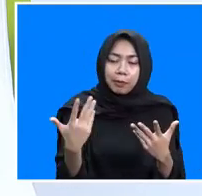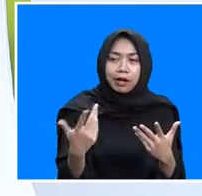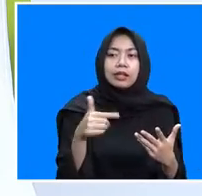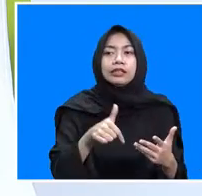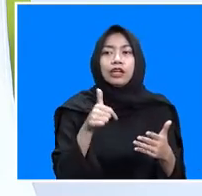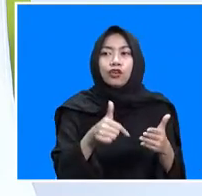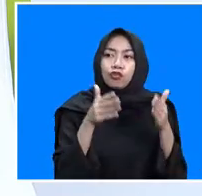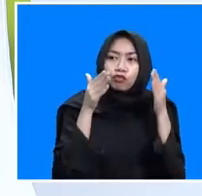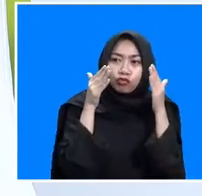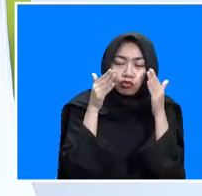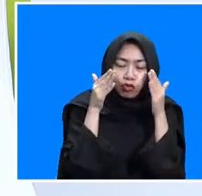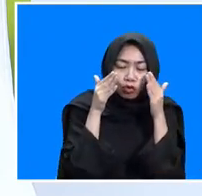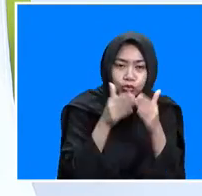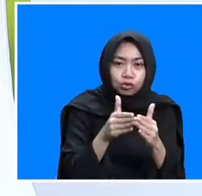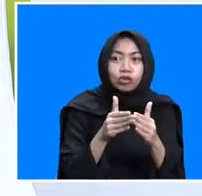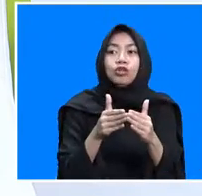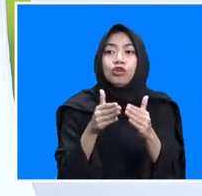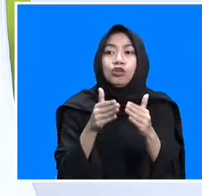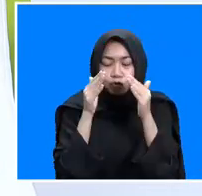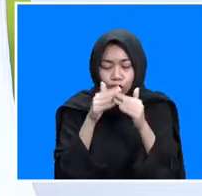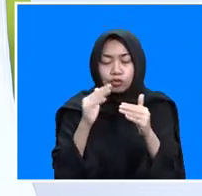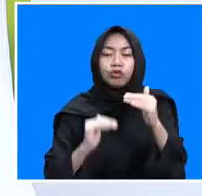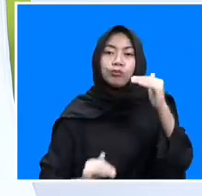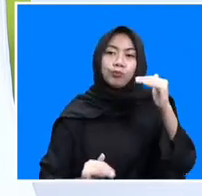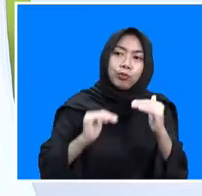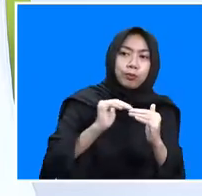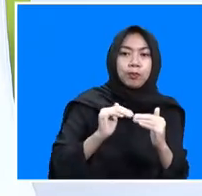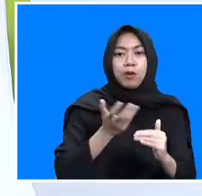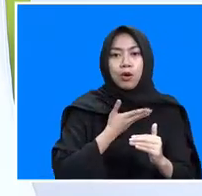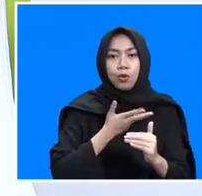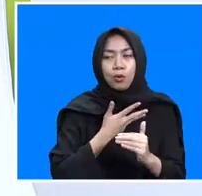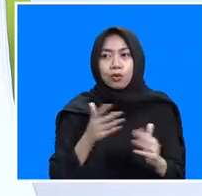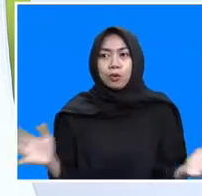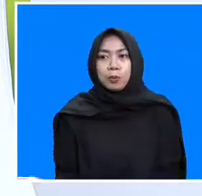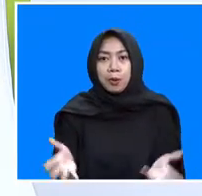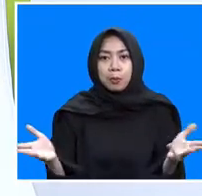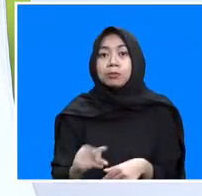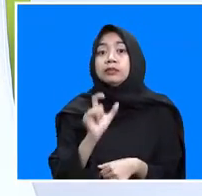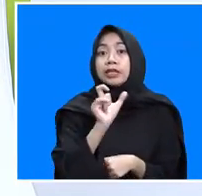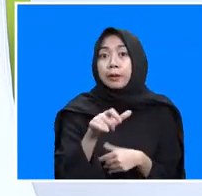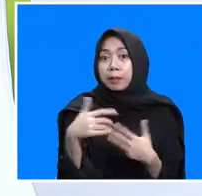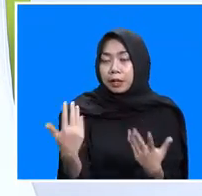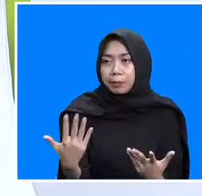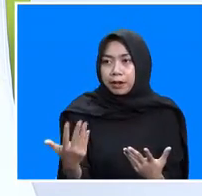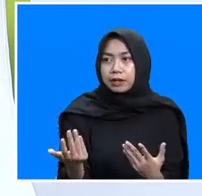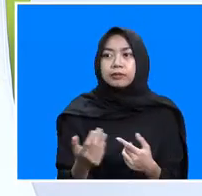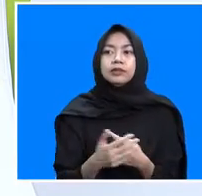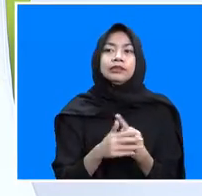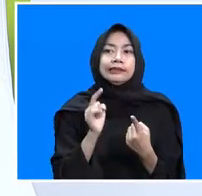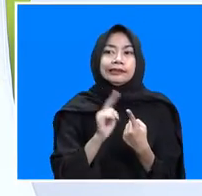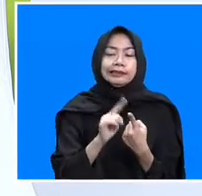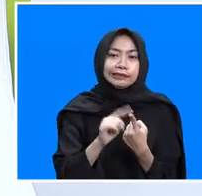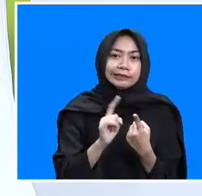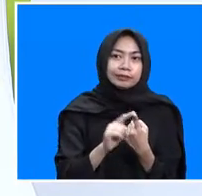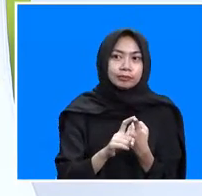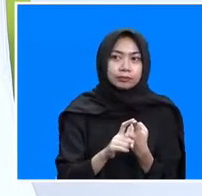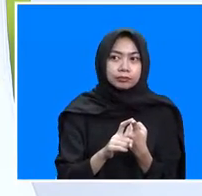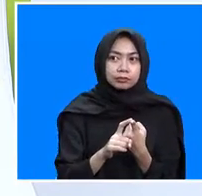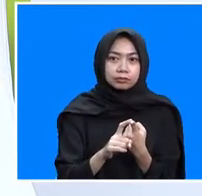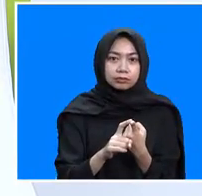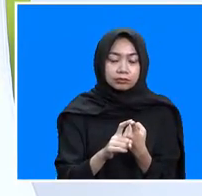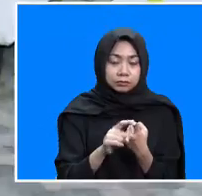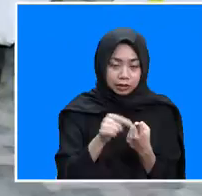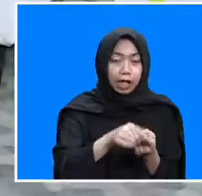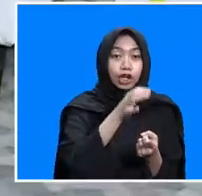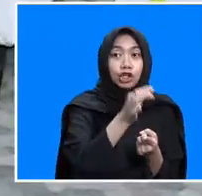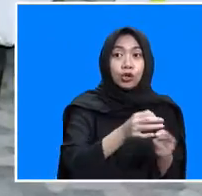Indigenous Australians. Mm-hmm. And I think there's a few things we're doing. Mm-hmm. One of the things we're doing is providing the capital to build